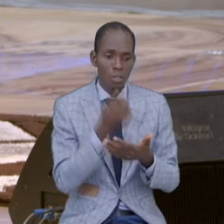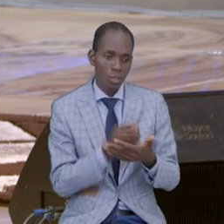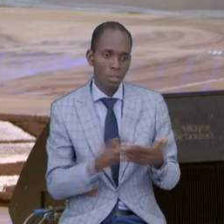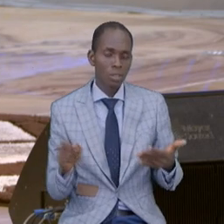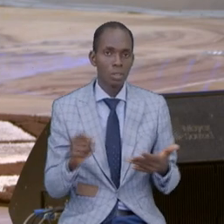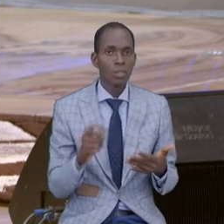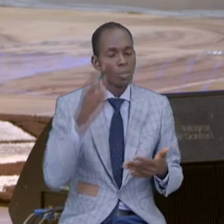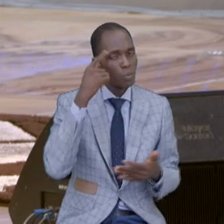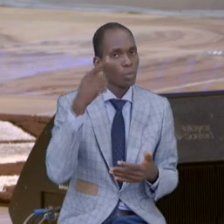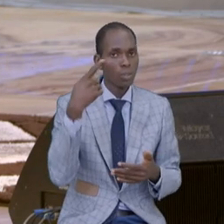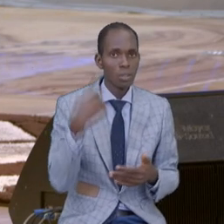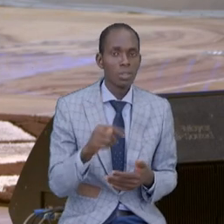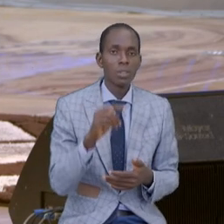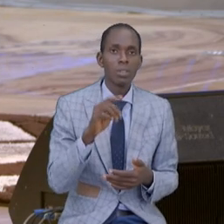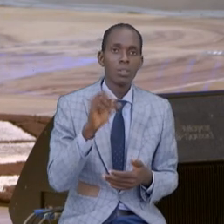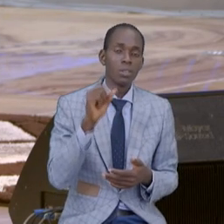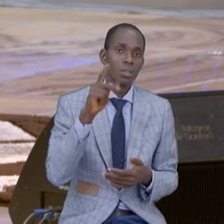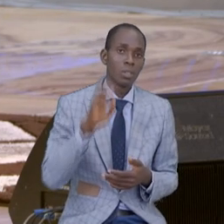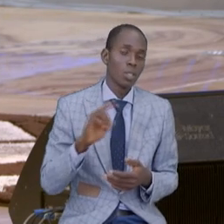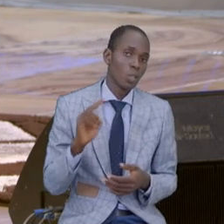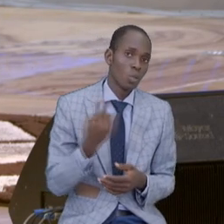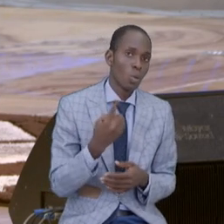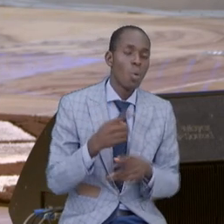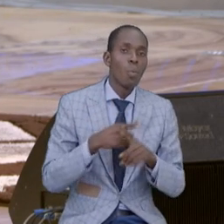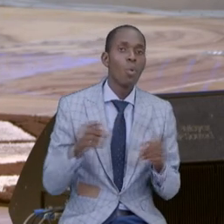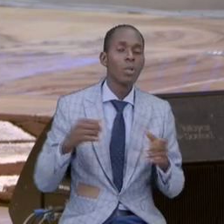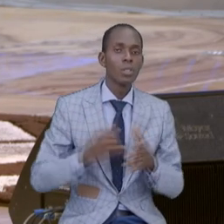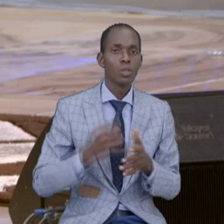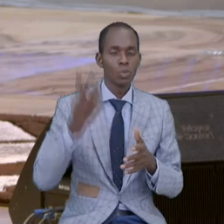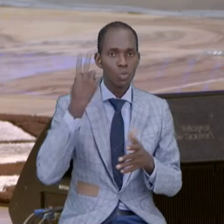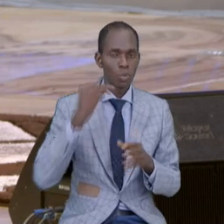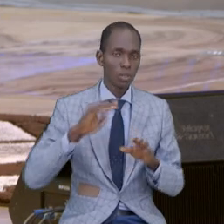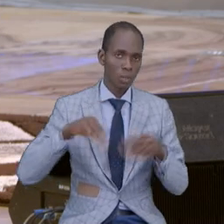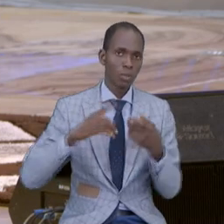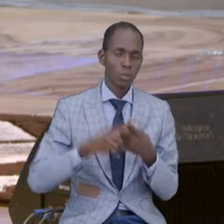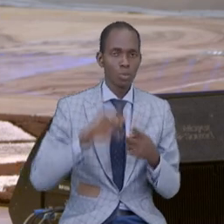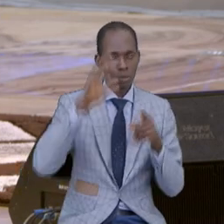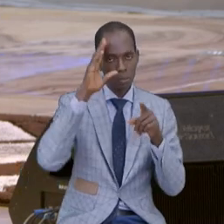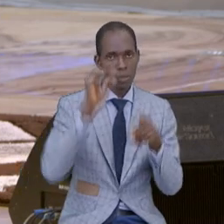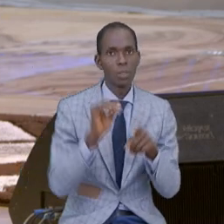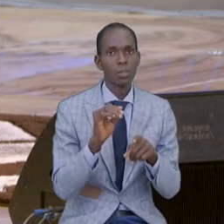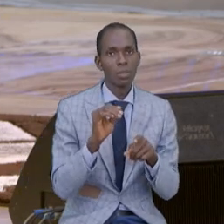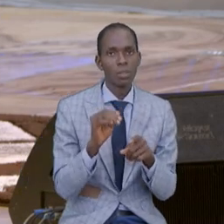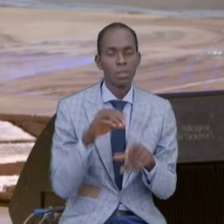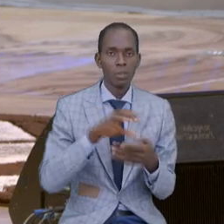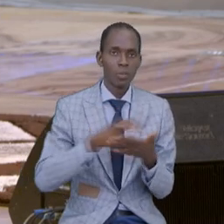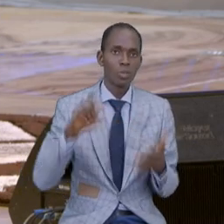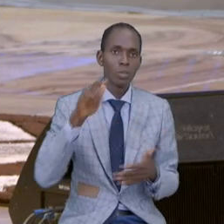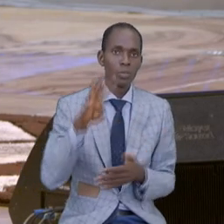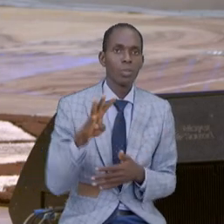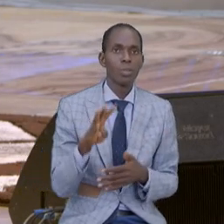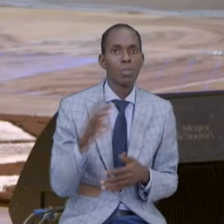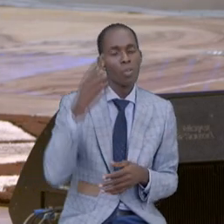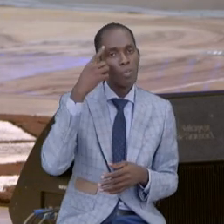sake alone that it was imputed to him. Verse 24, it says, but